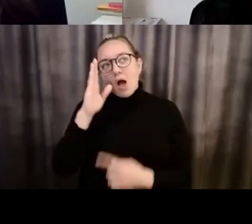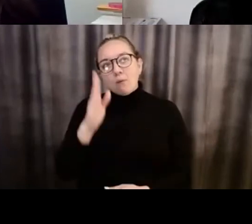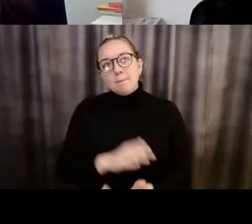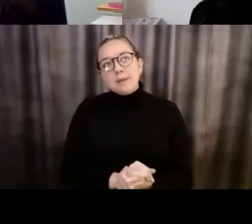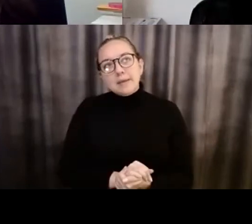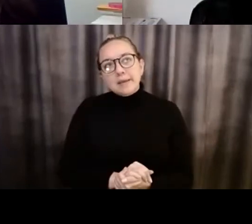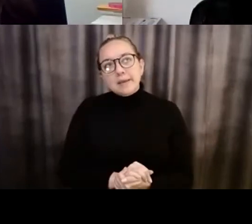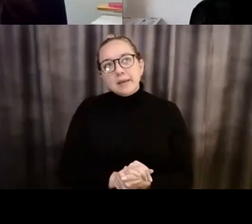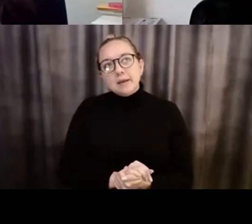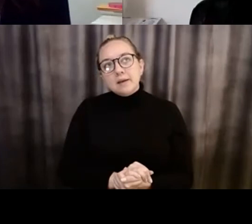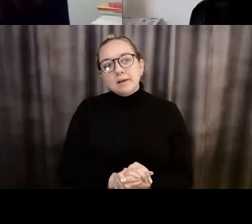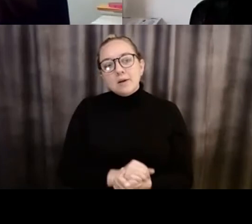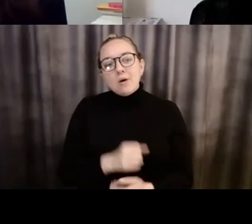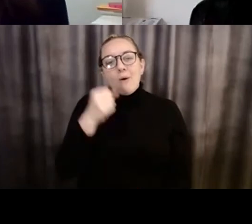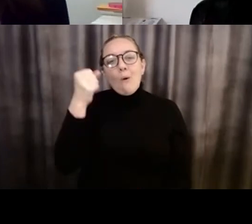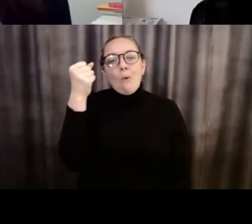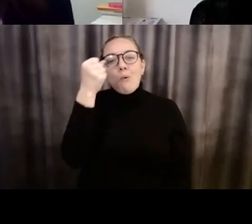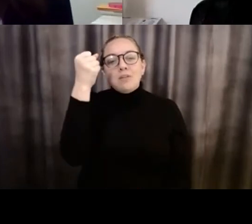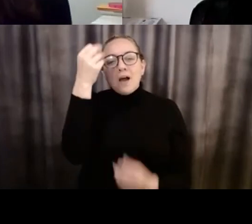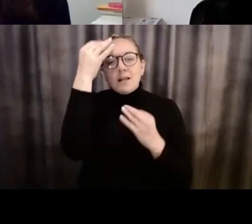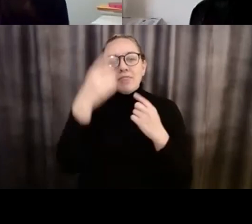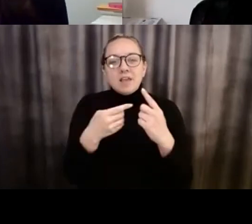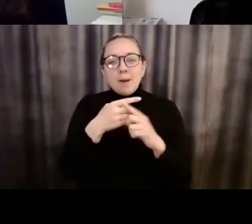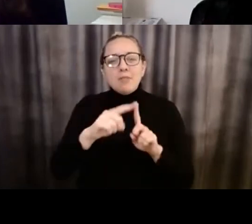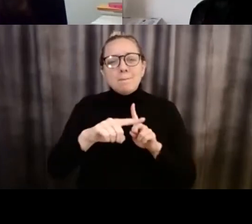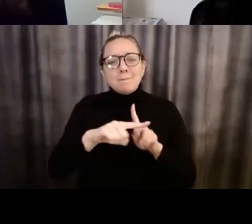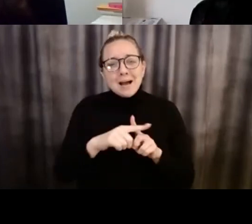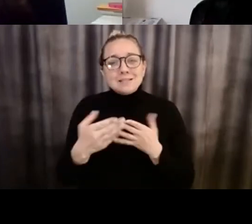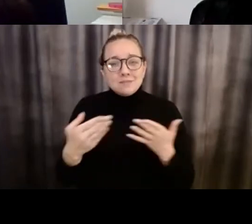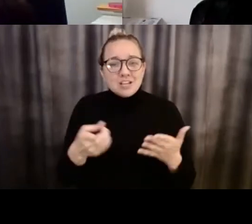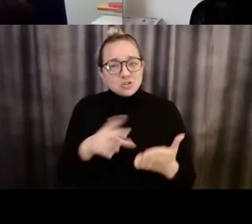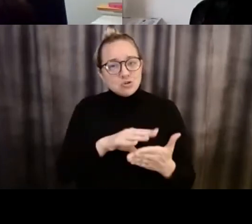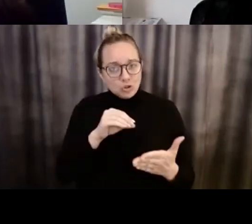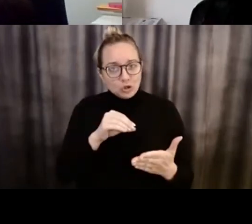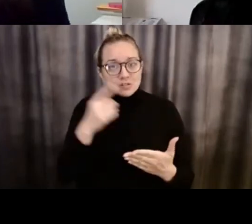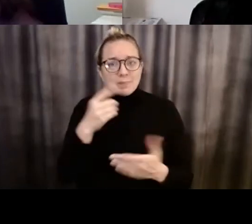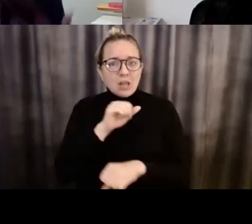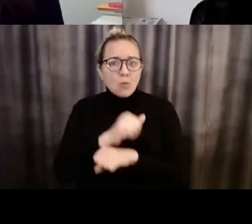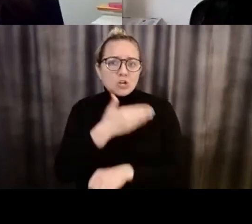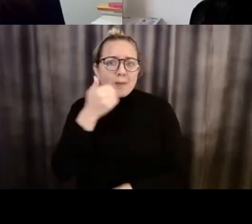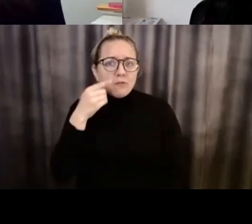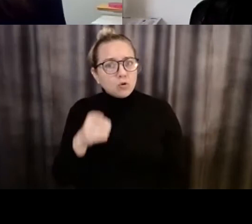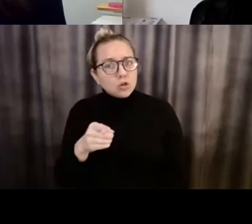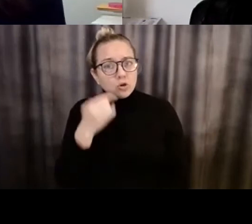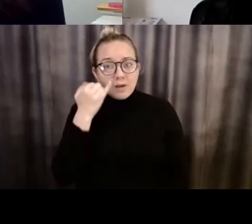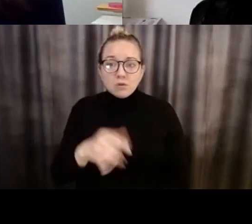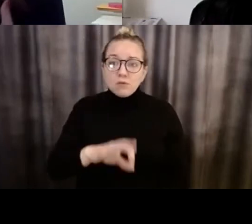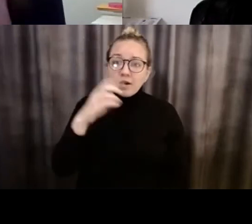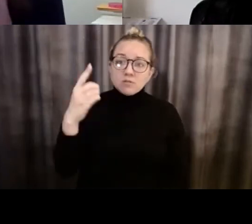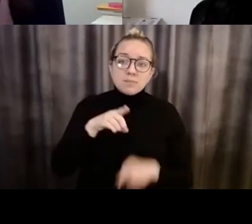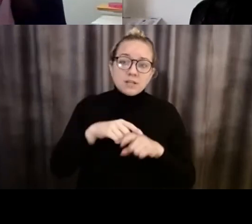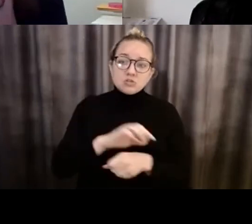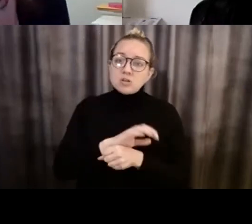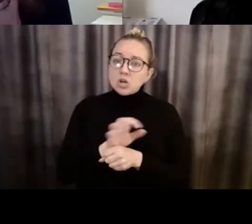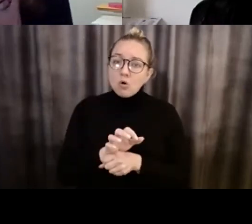things that you have found that have worked better for you, right? If you have found something during COVID, I